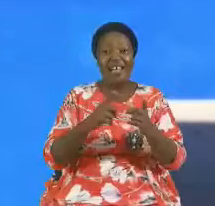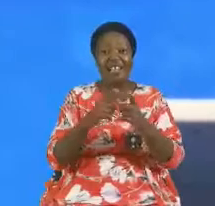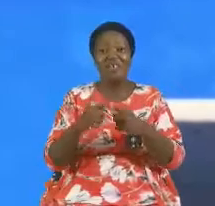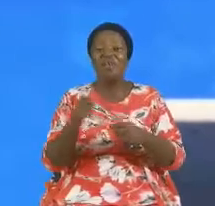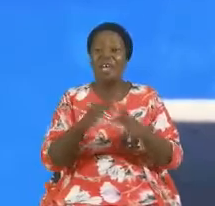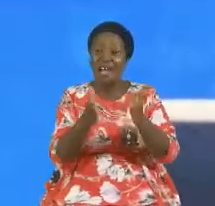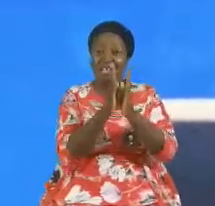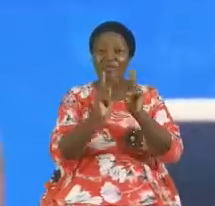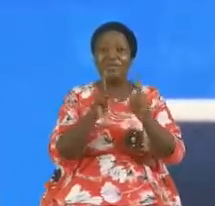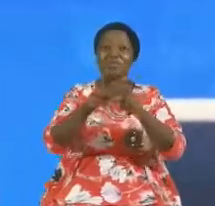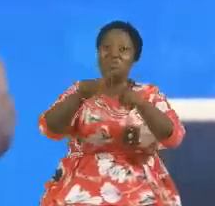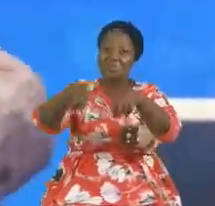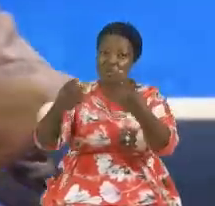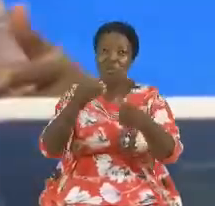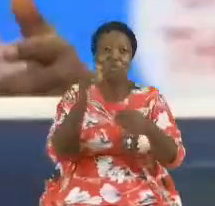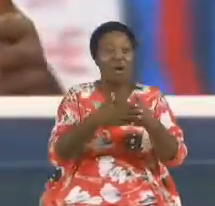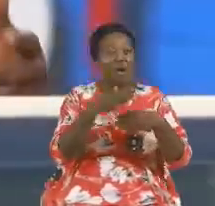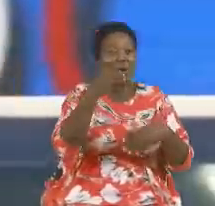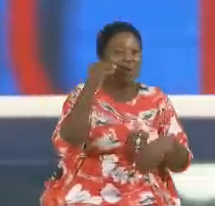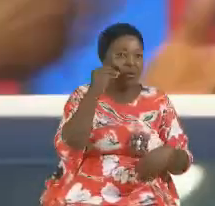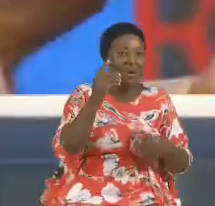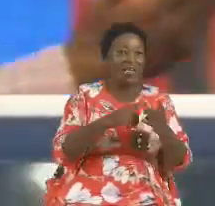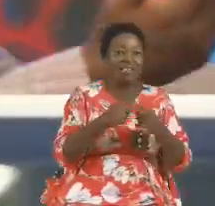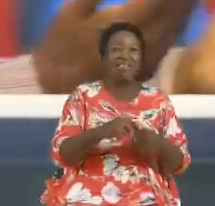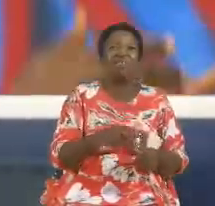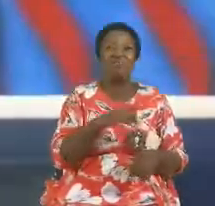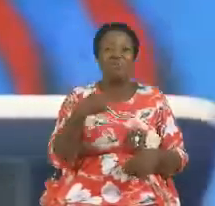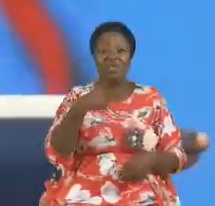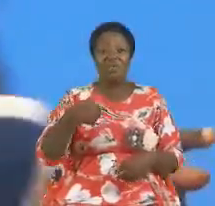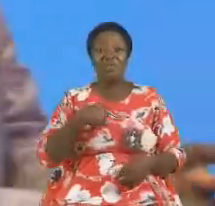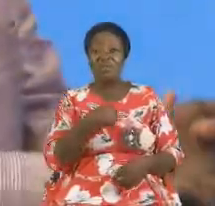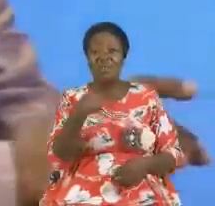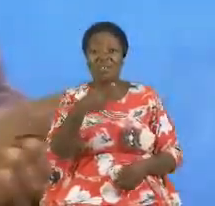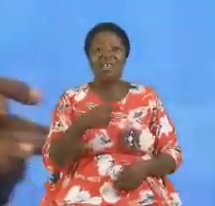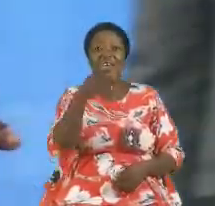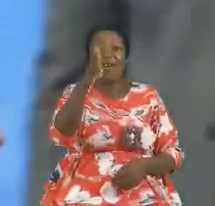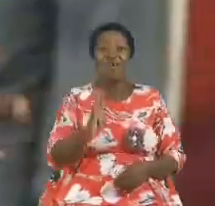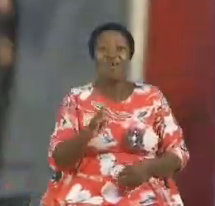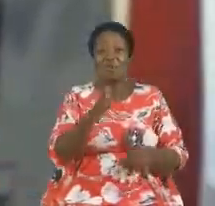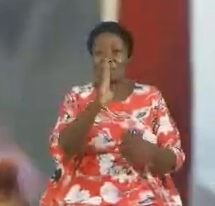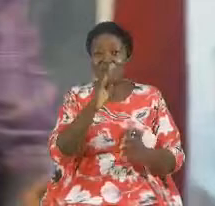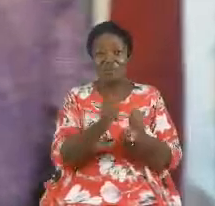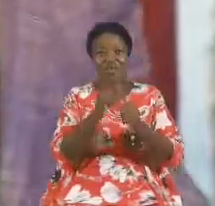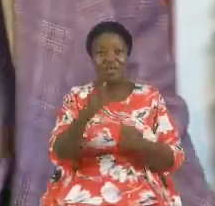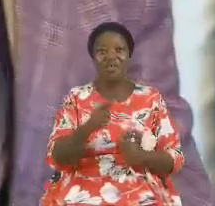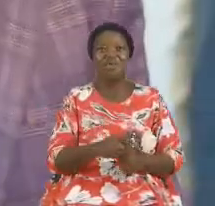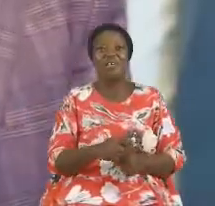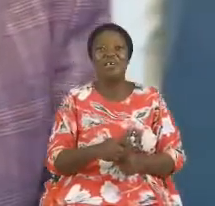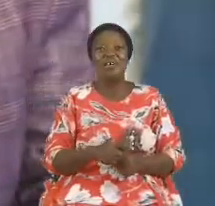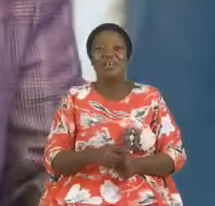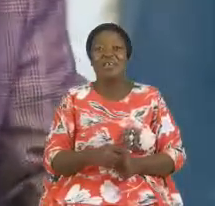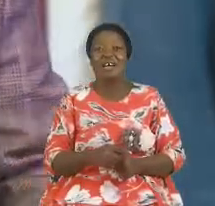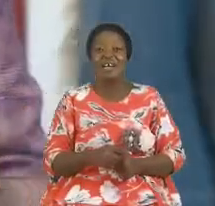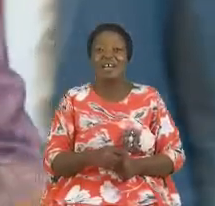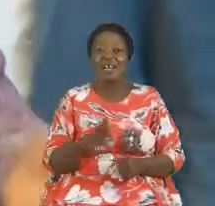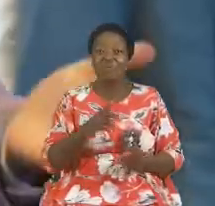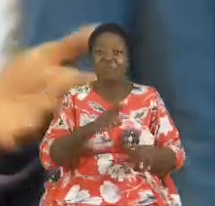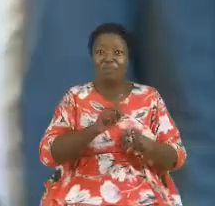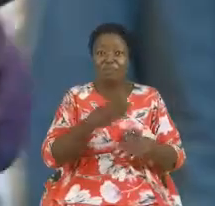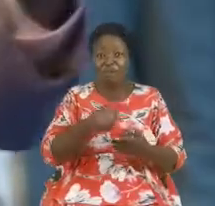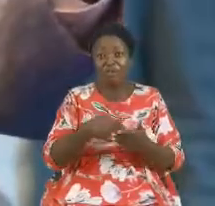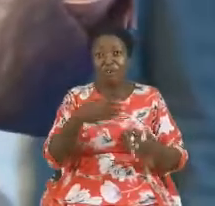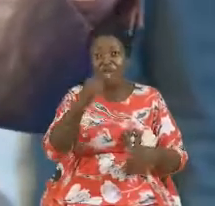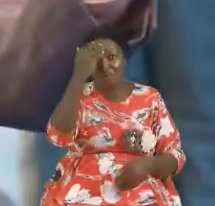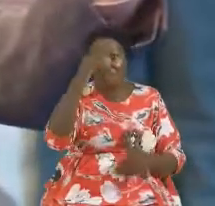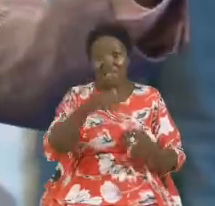final prayer, and we are dismissing everyone, and we're saying, God be with you, God bless you,